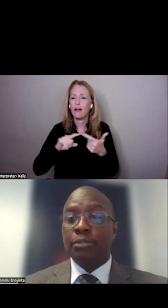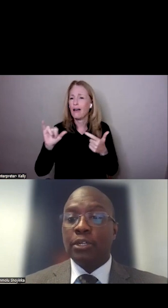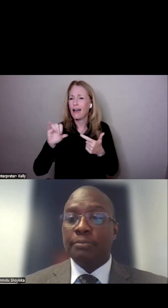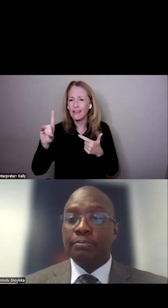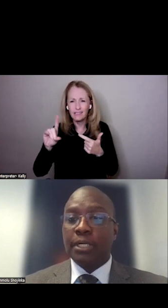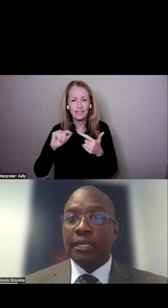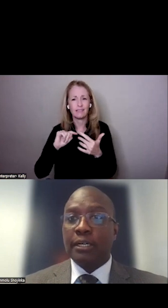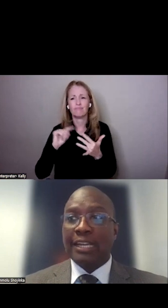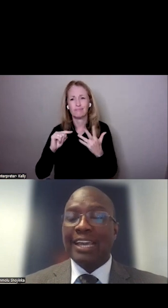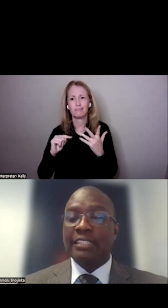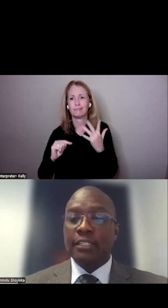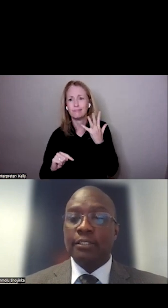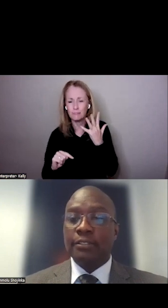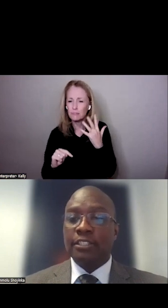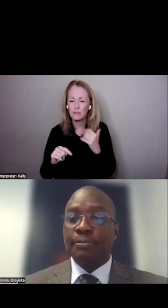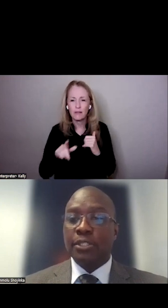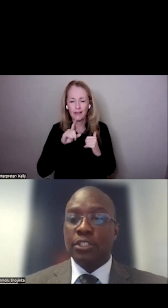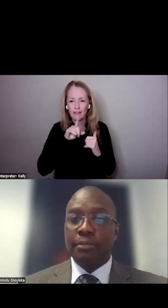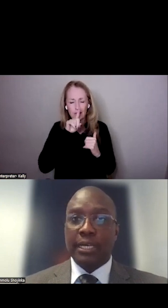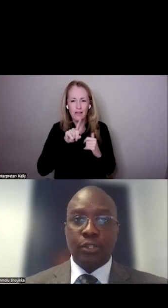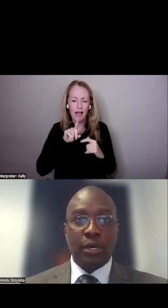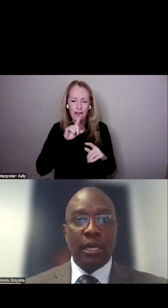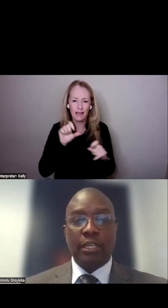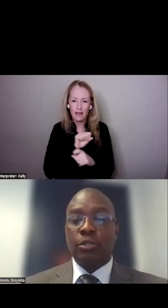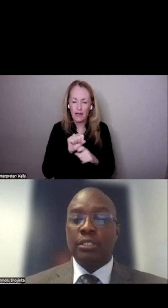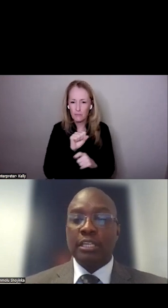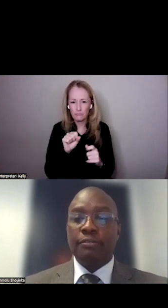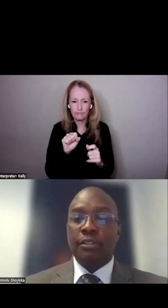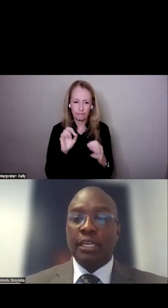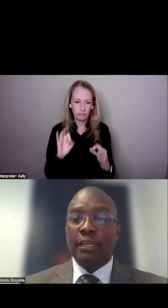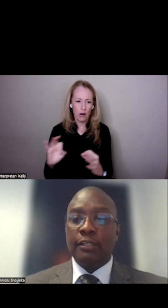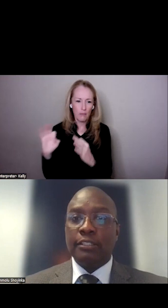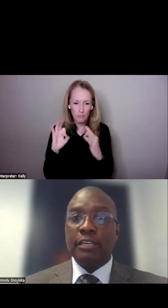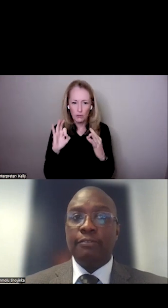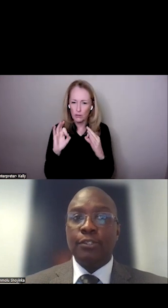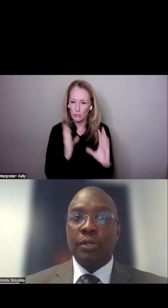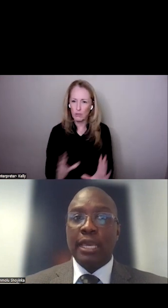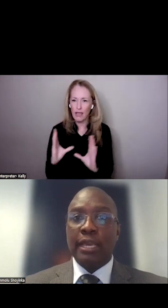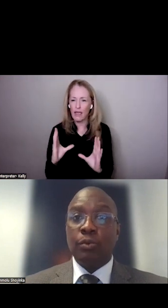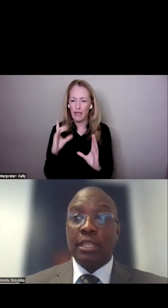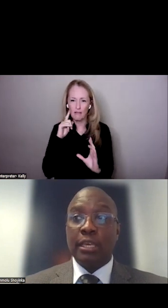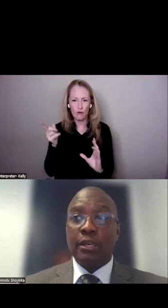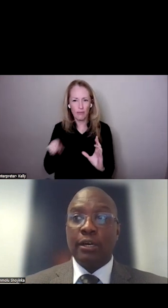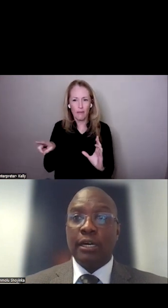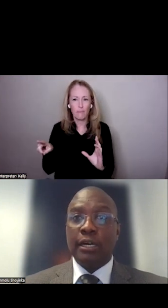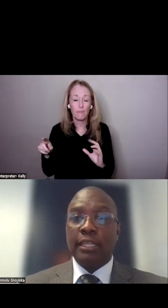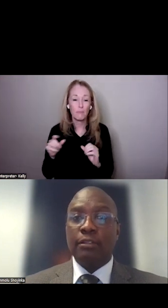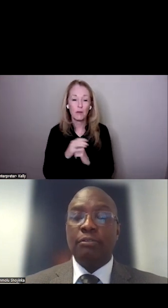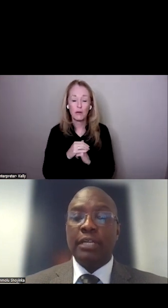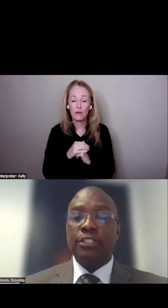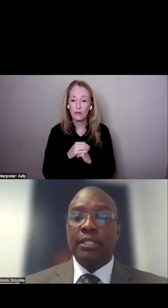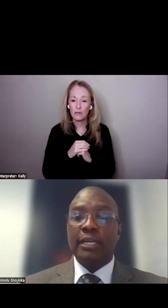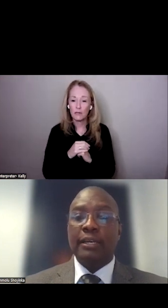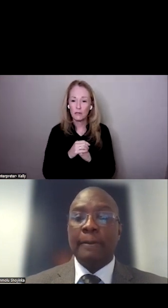there's simply not an ideal disposition plan. So just want to leave us with the I